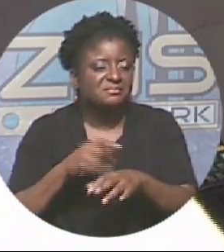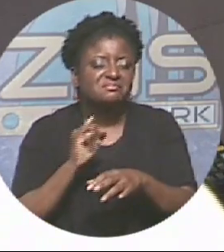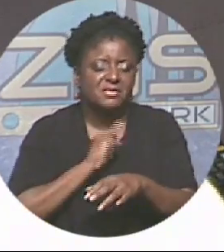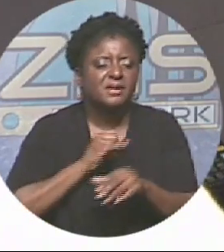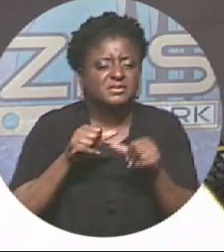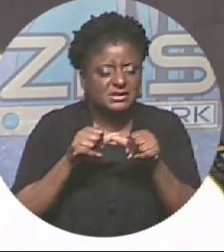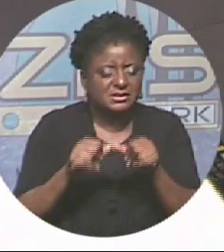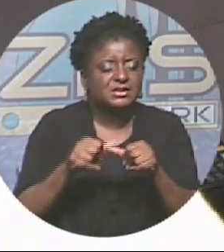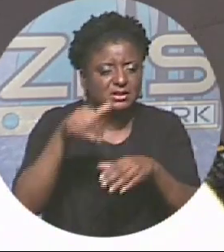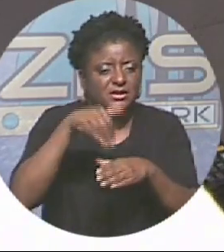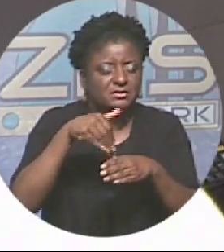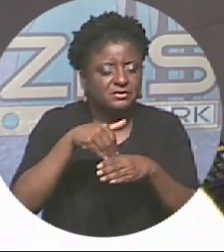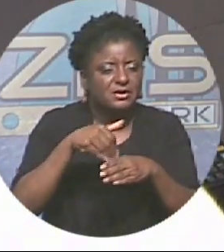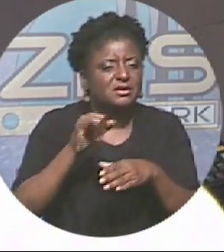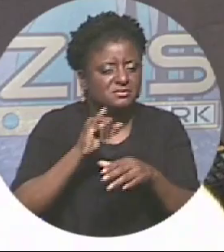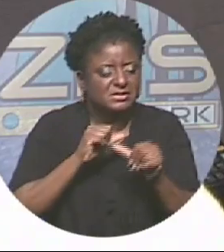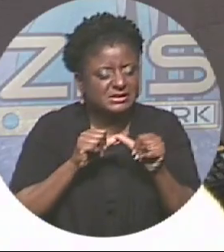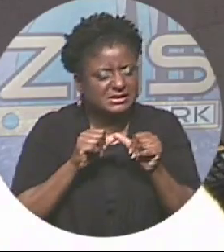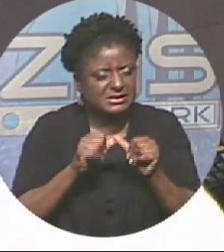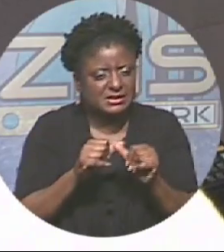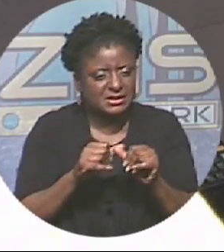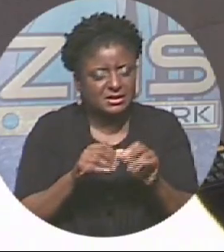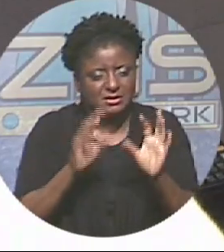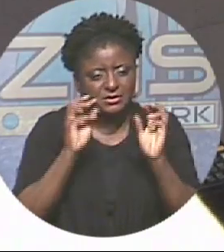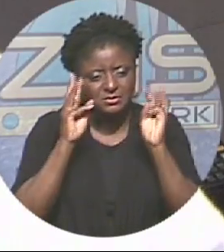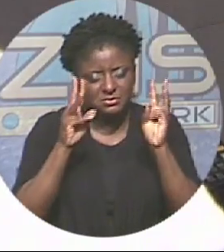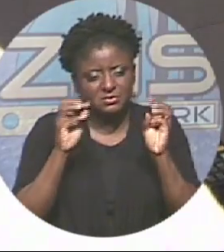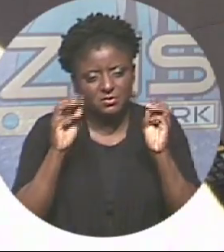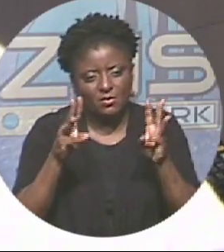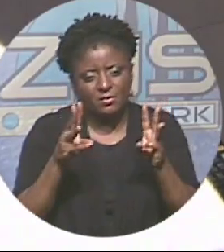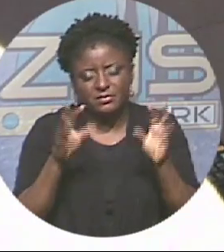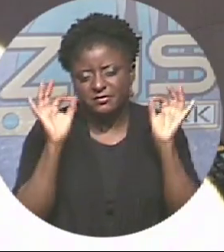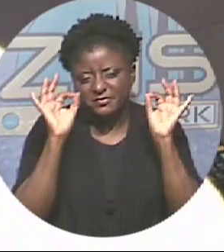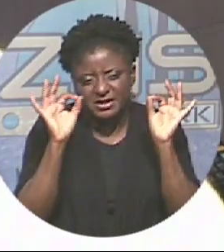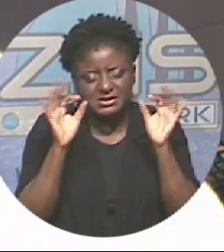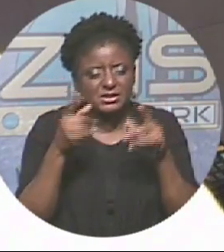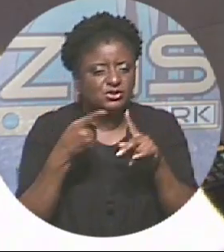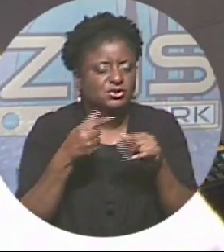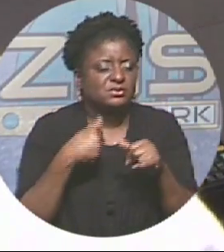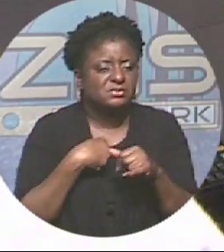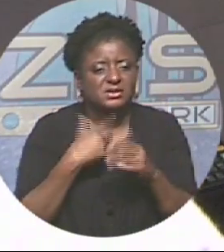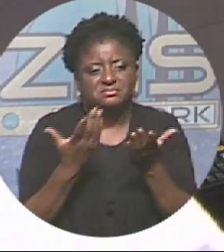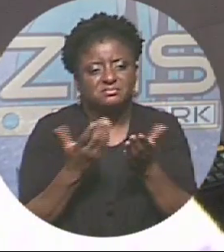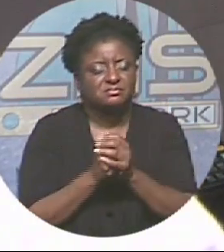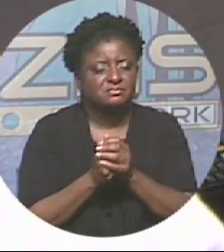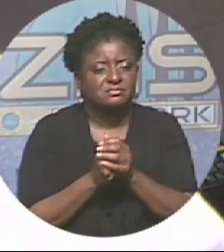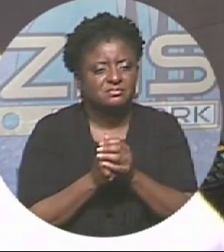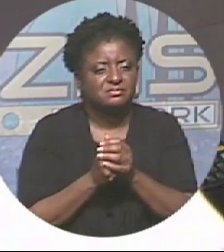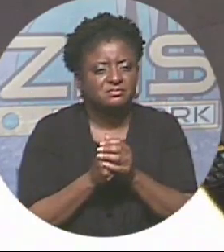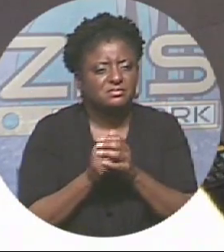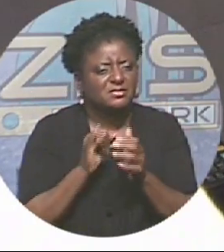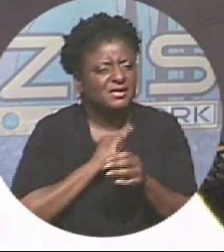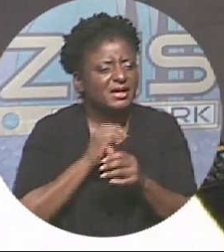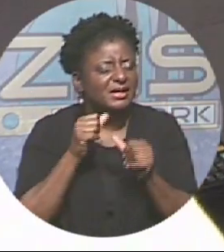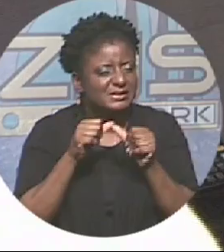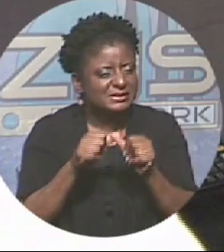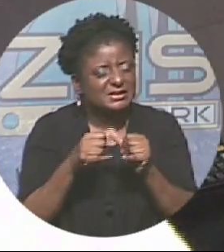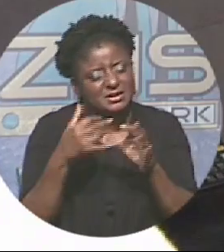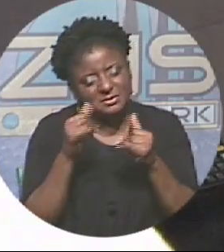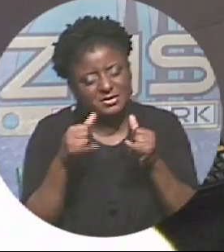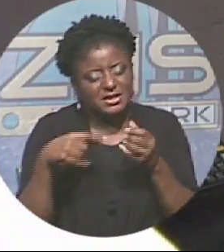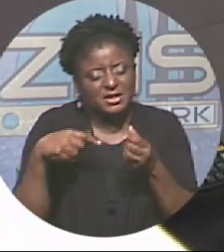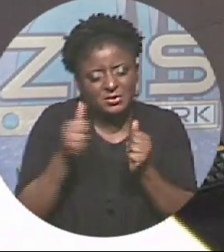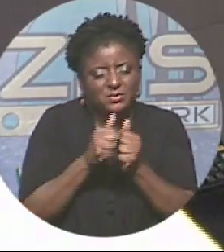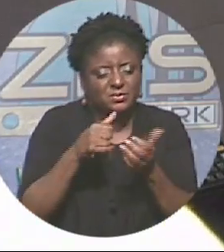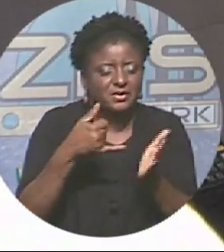a fascination to me, radio and television, and right now it's computers. So I still